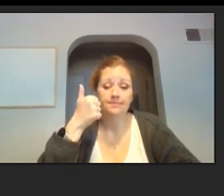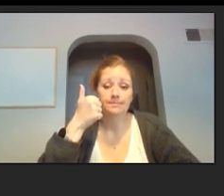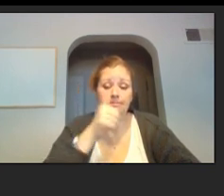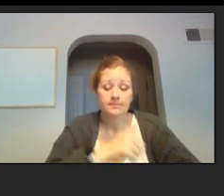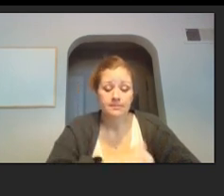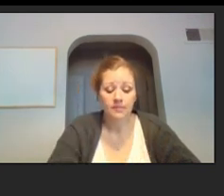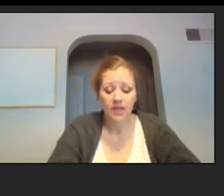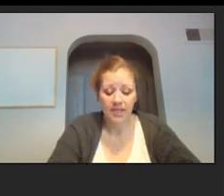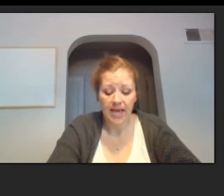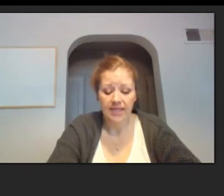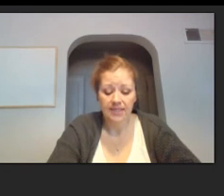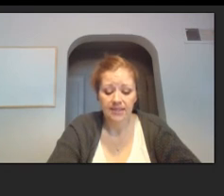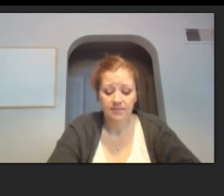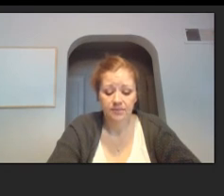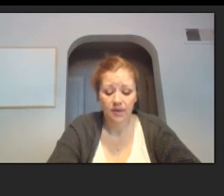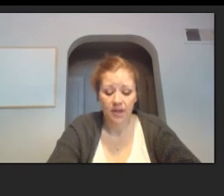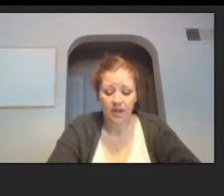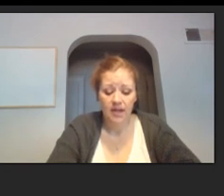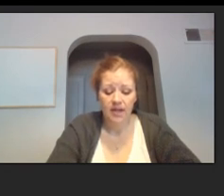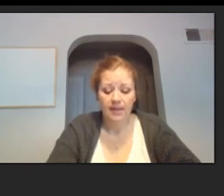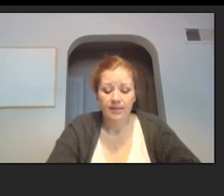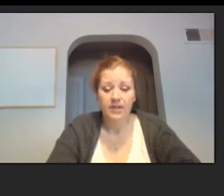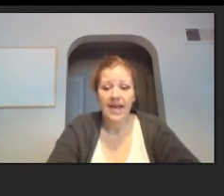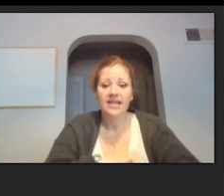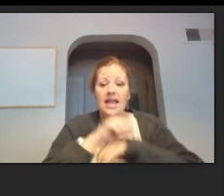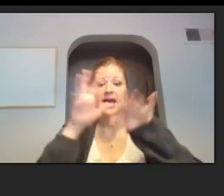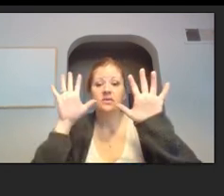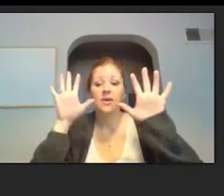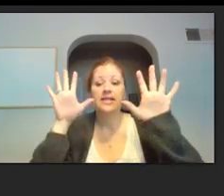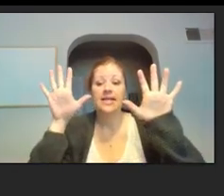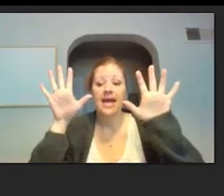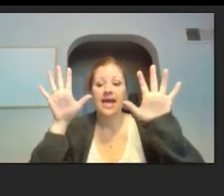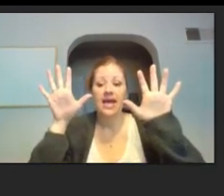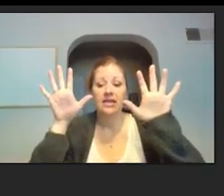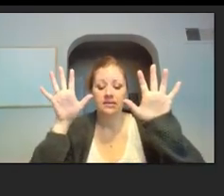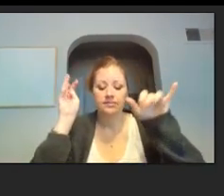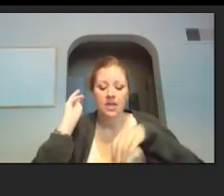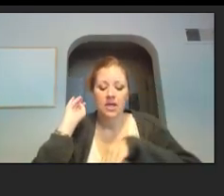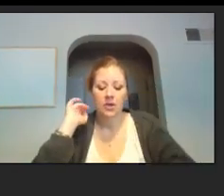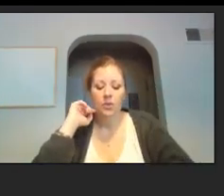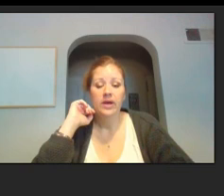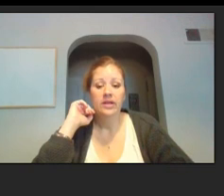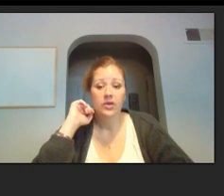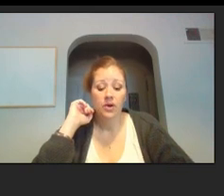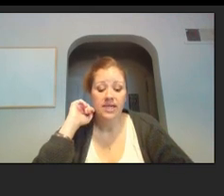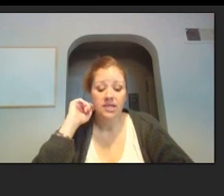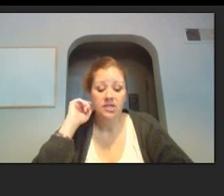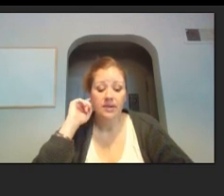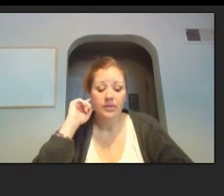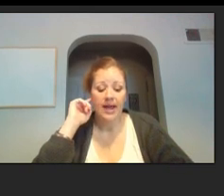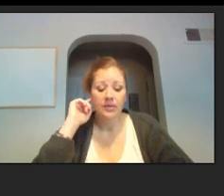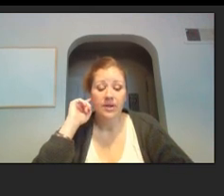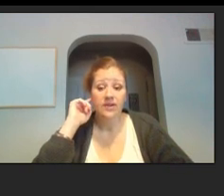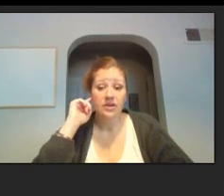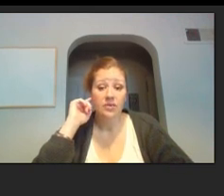them. Yes. Number 10, last one, 10. Will your teacher